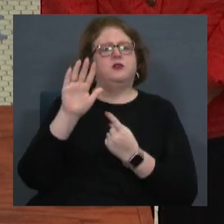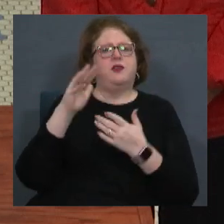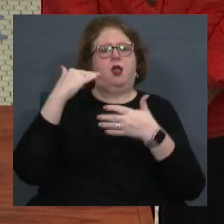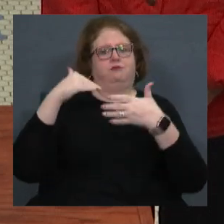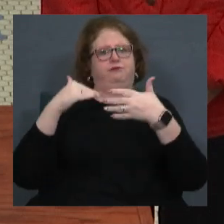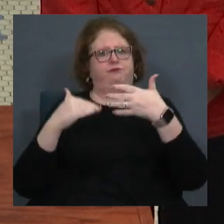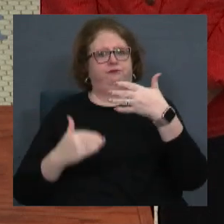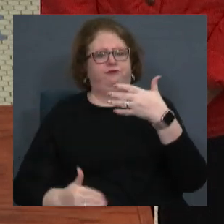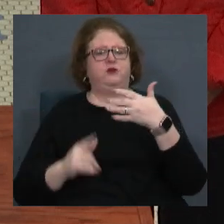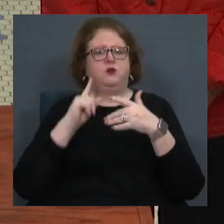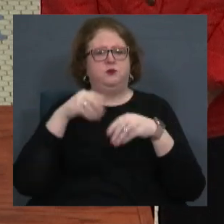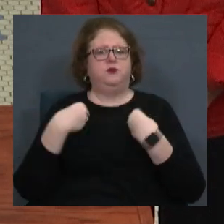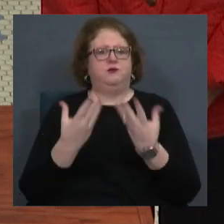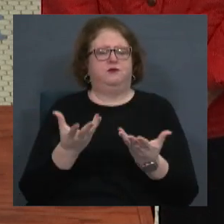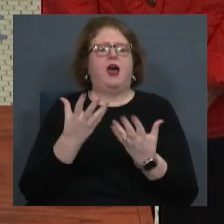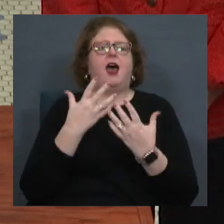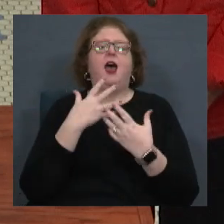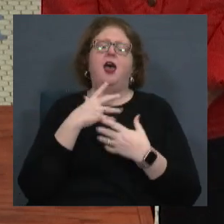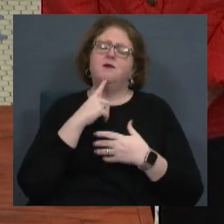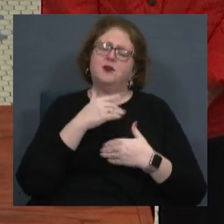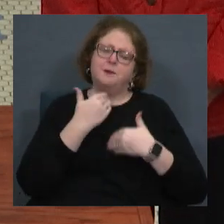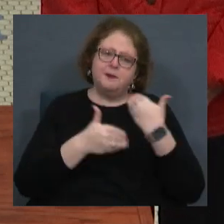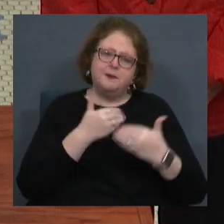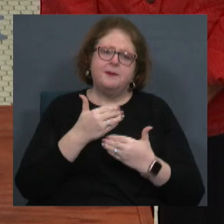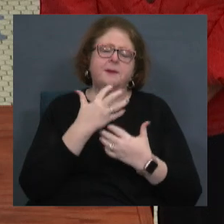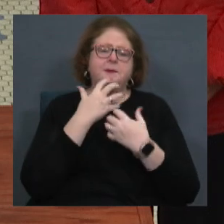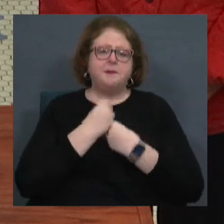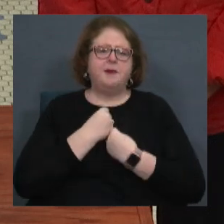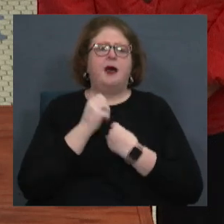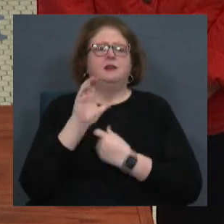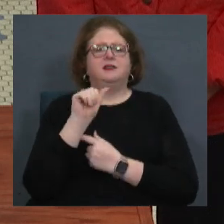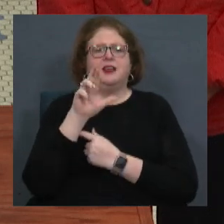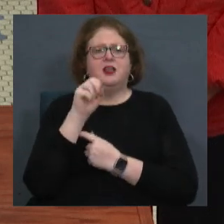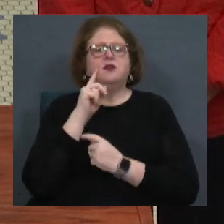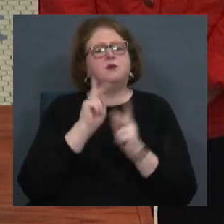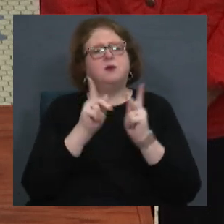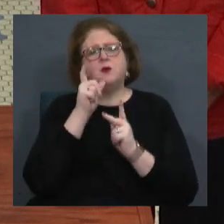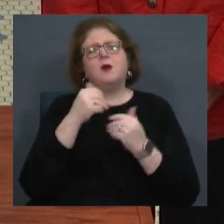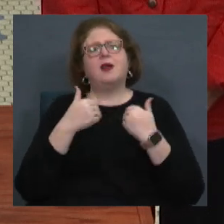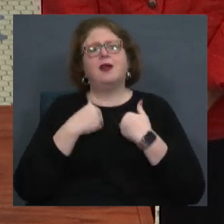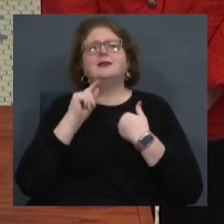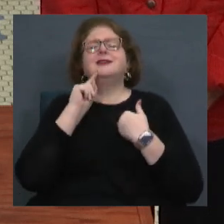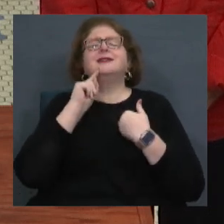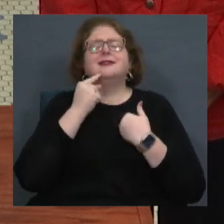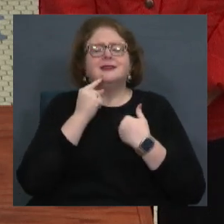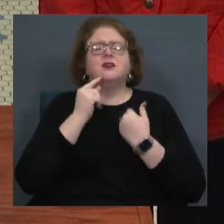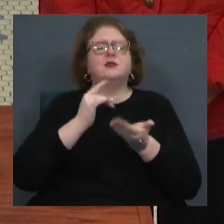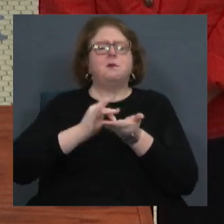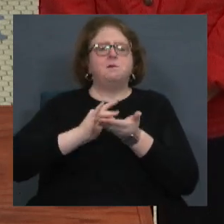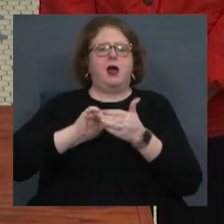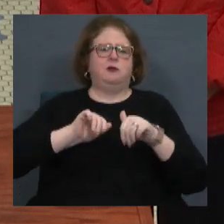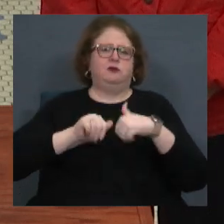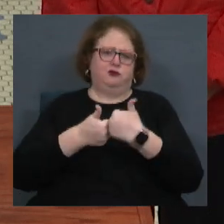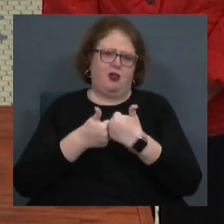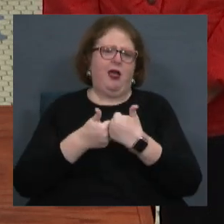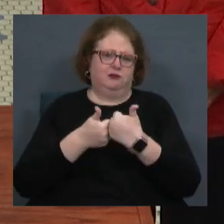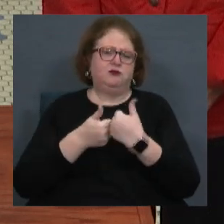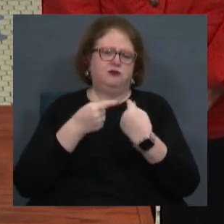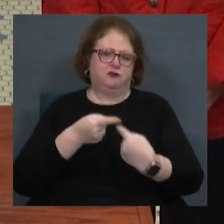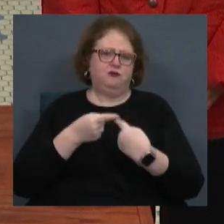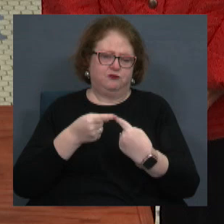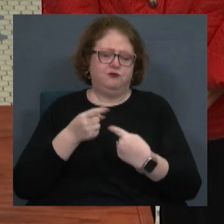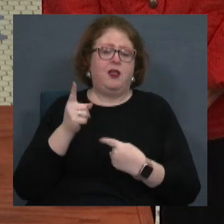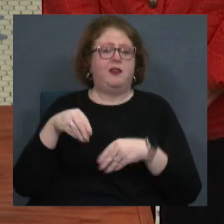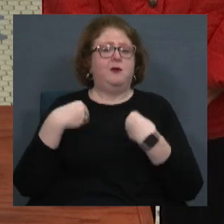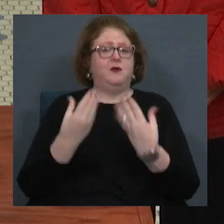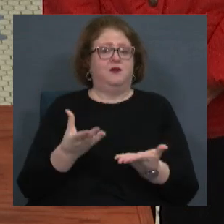compassionate care and support to more families facing serious medical challenges. And whereas over the years, Goodness Village has provided deeply